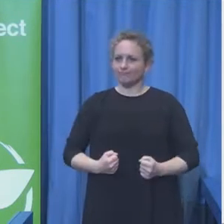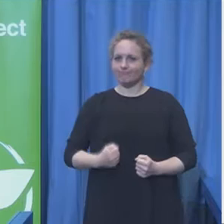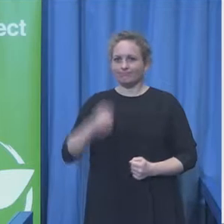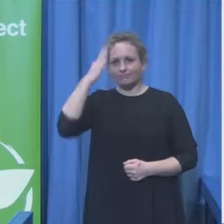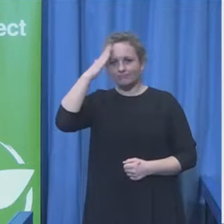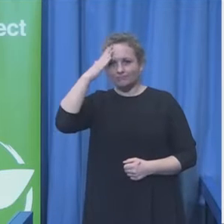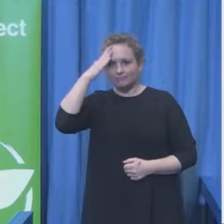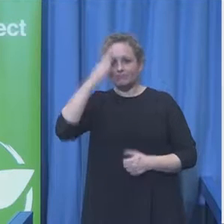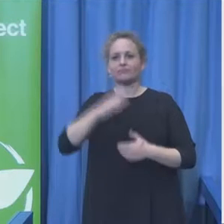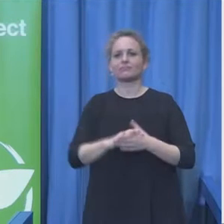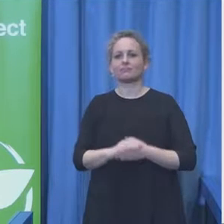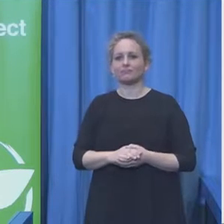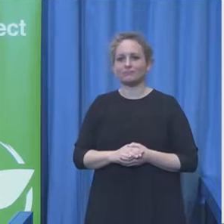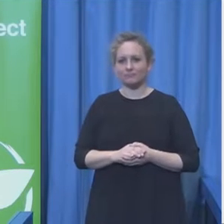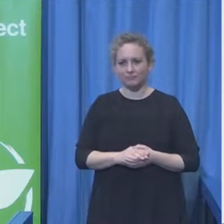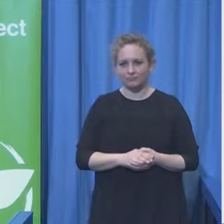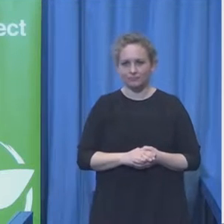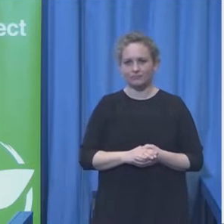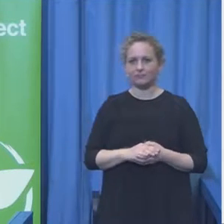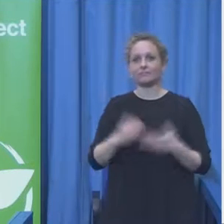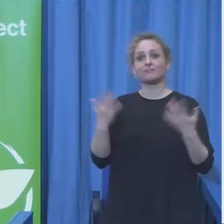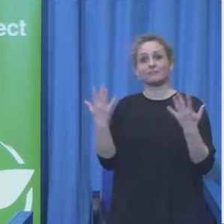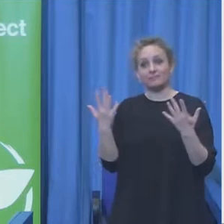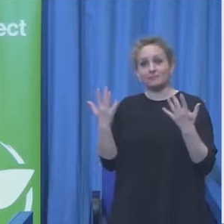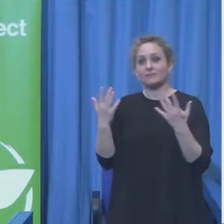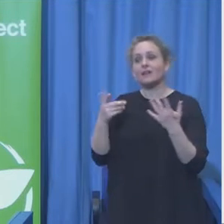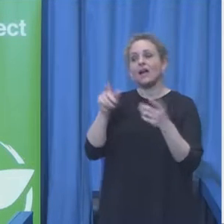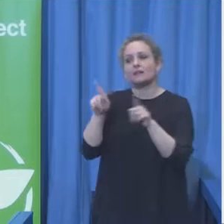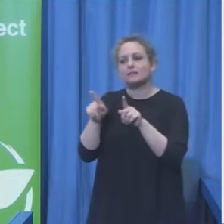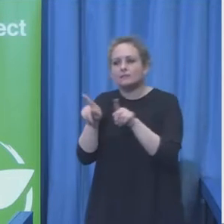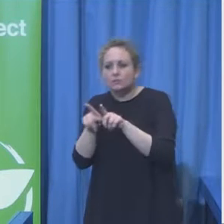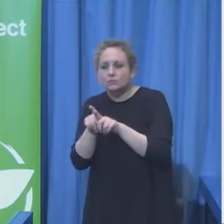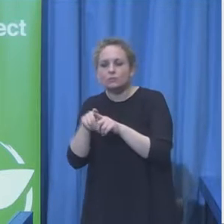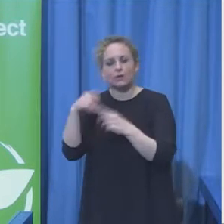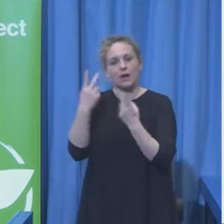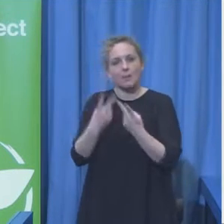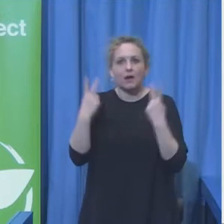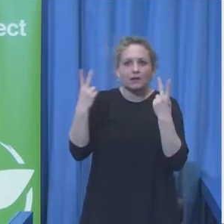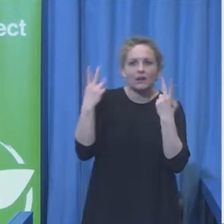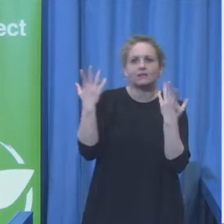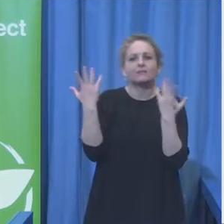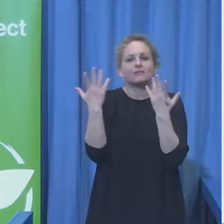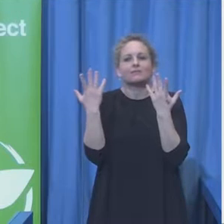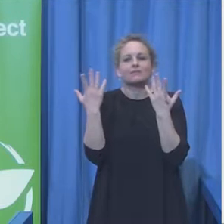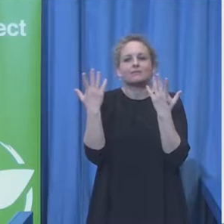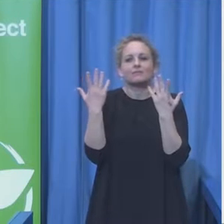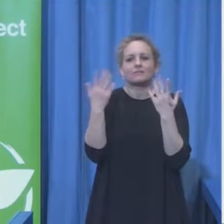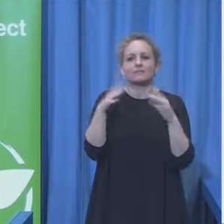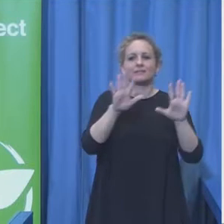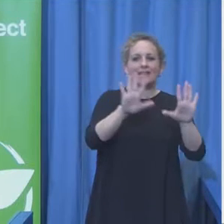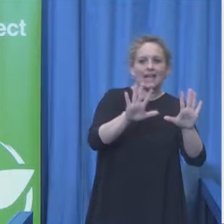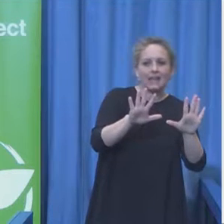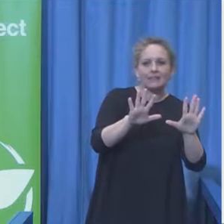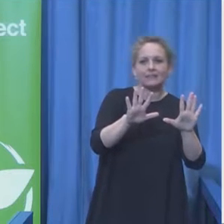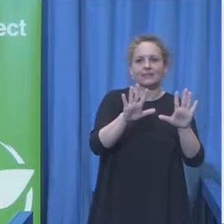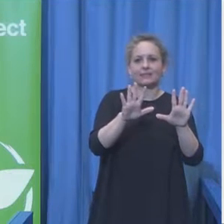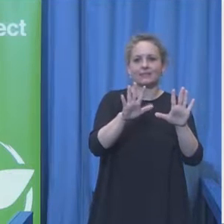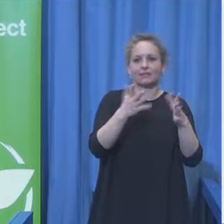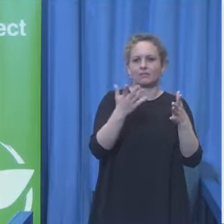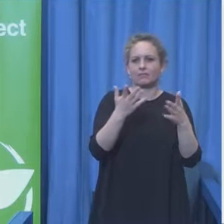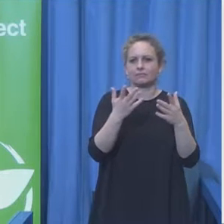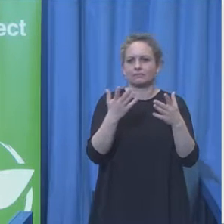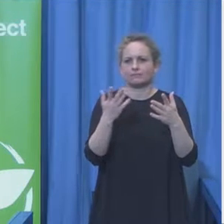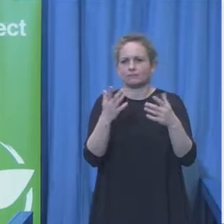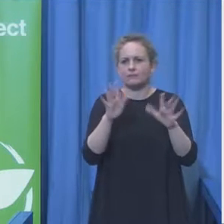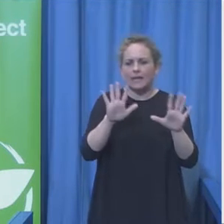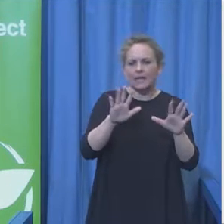reducing inequalities. And we also know that Goal 11, in order to promote employment, which calls for accessible